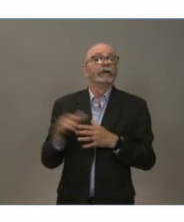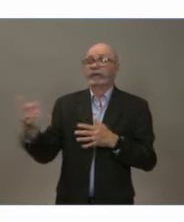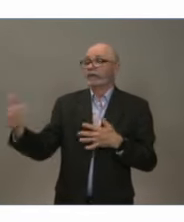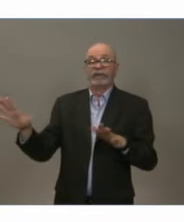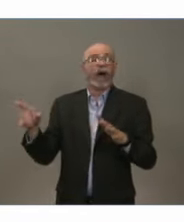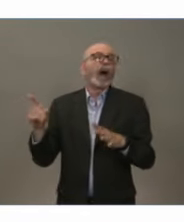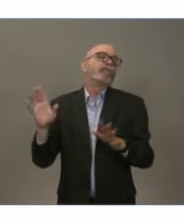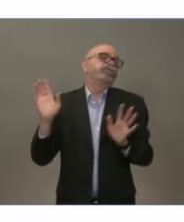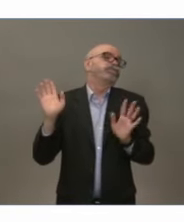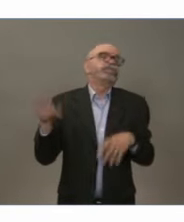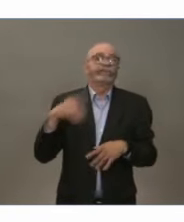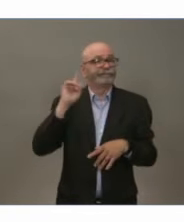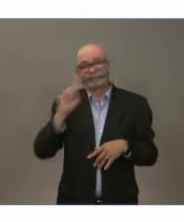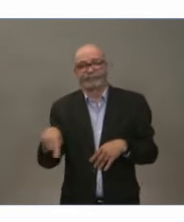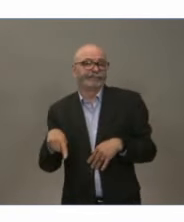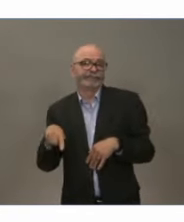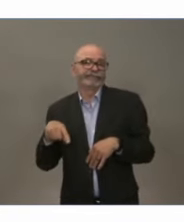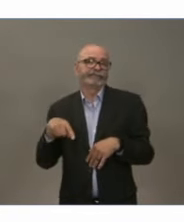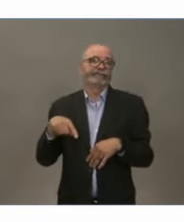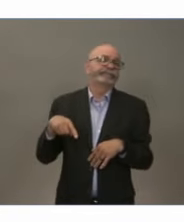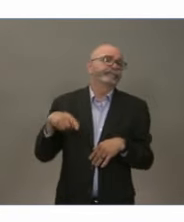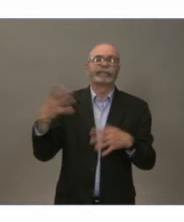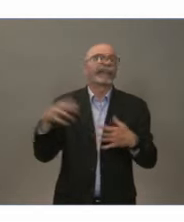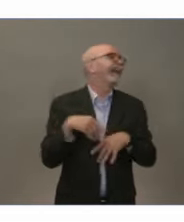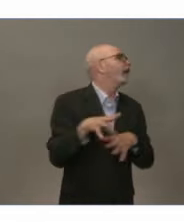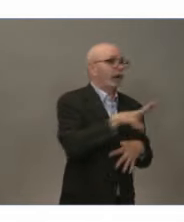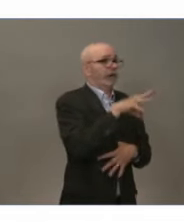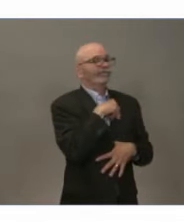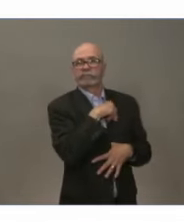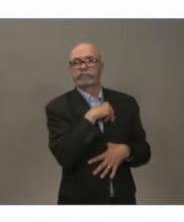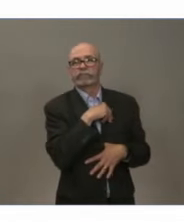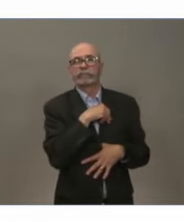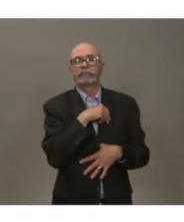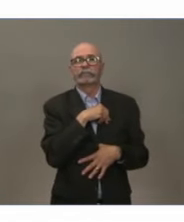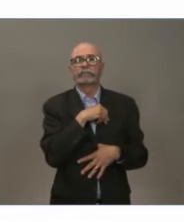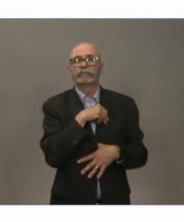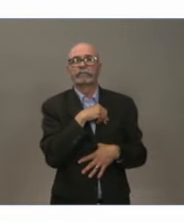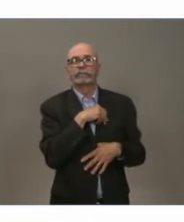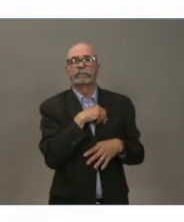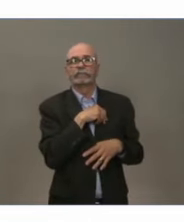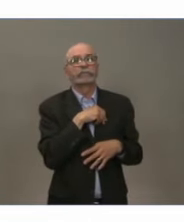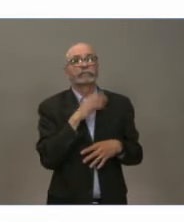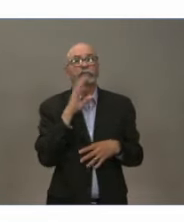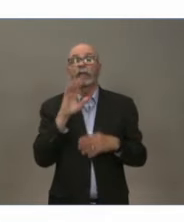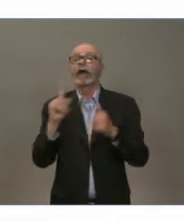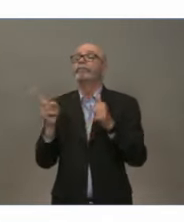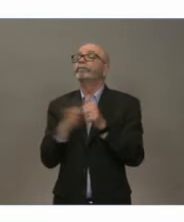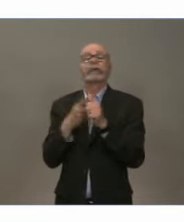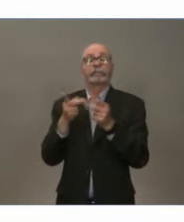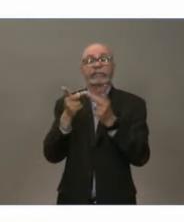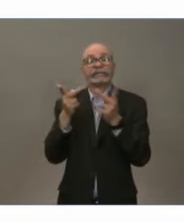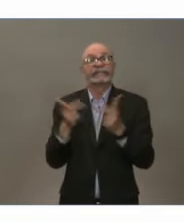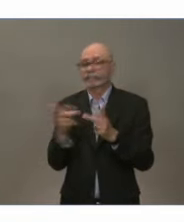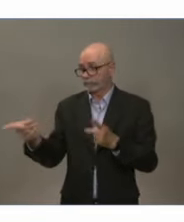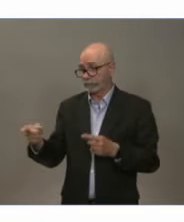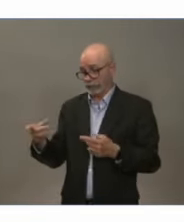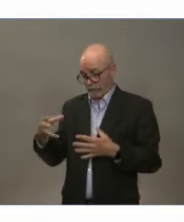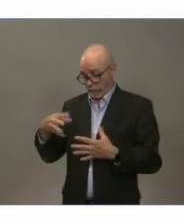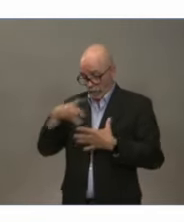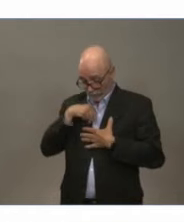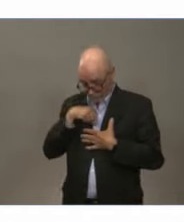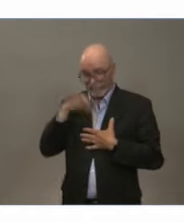self-isolation. So just because they test negative early on doesn't mean that they couldn't then become sick later